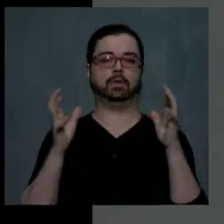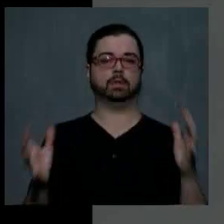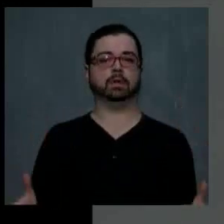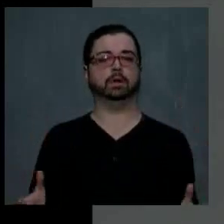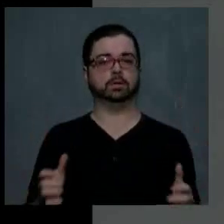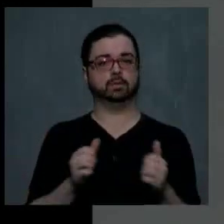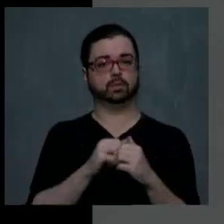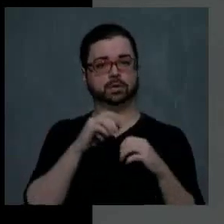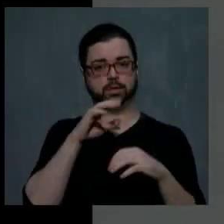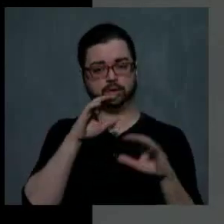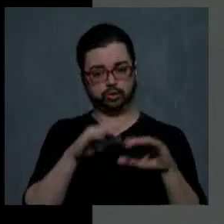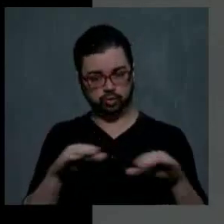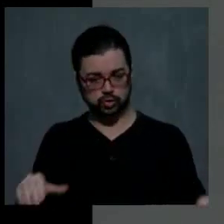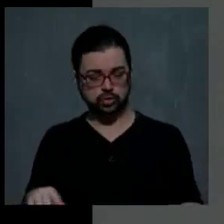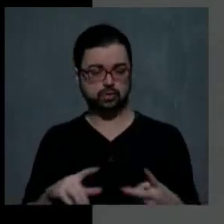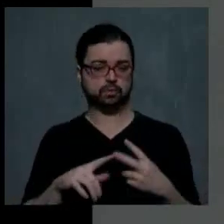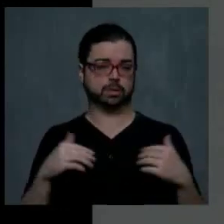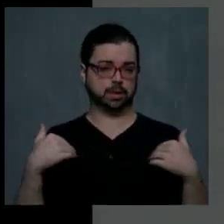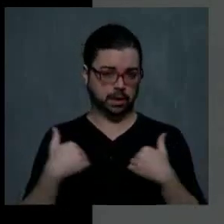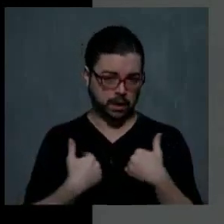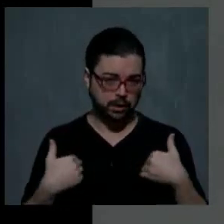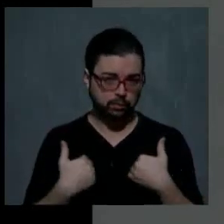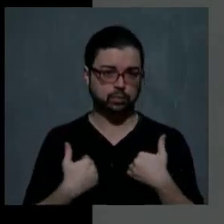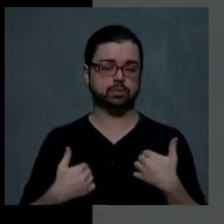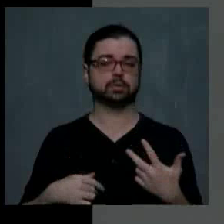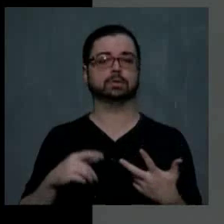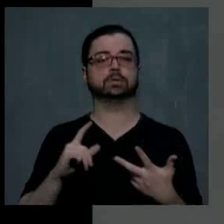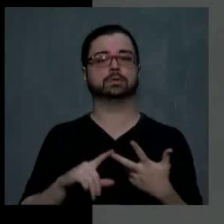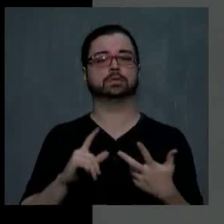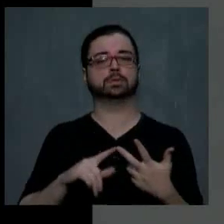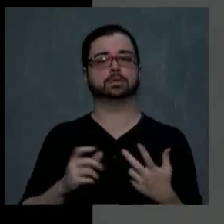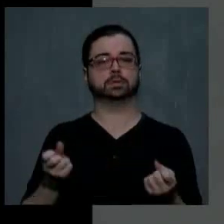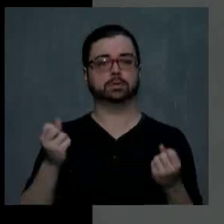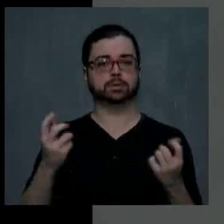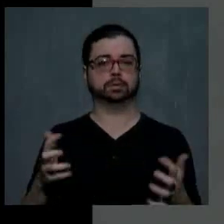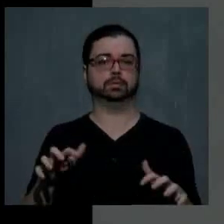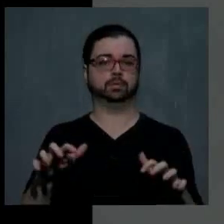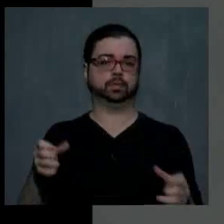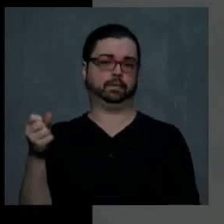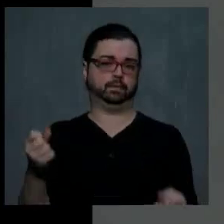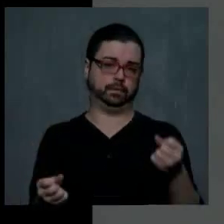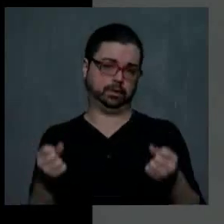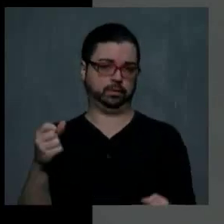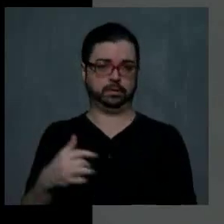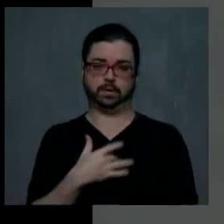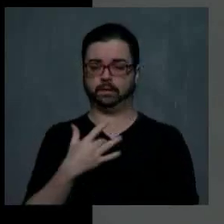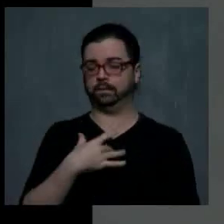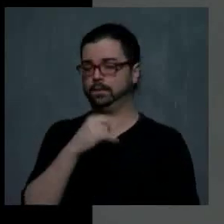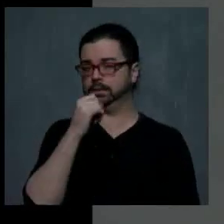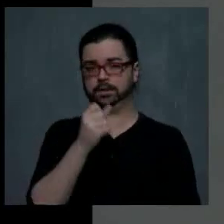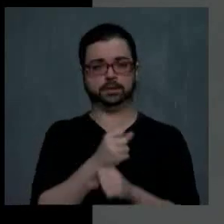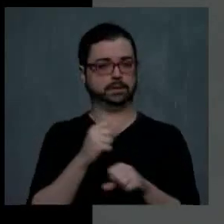with children and animals and the number of vehicles. I feel it's not safe.